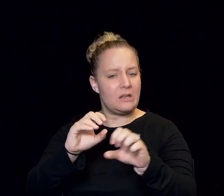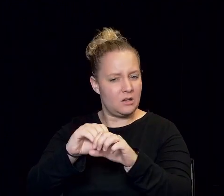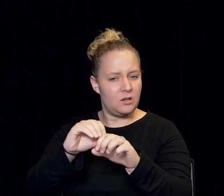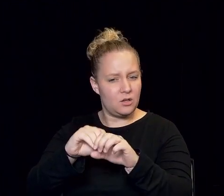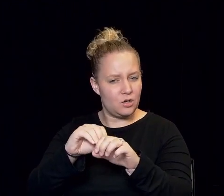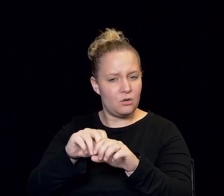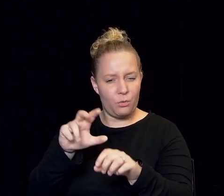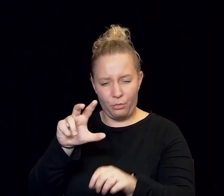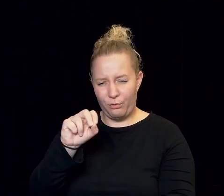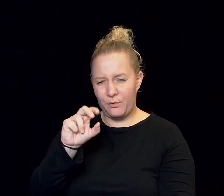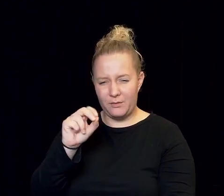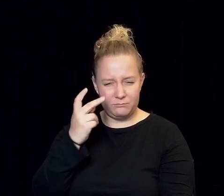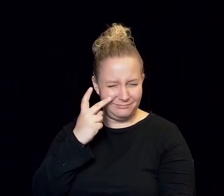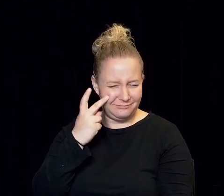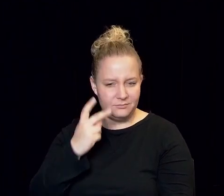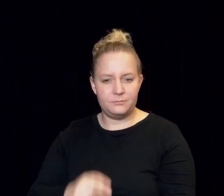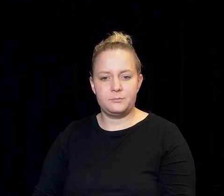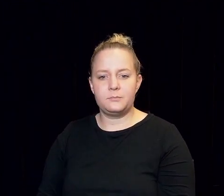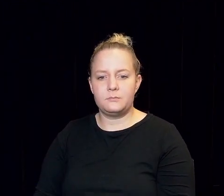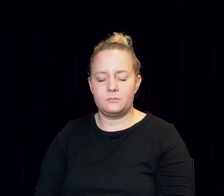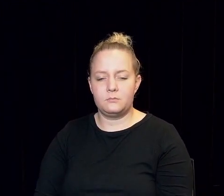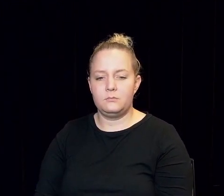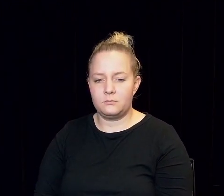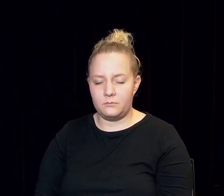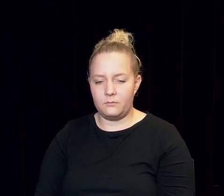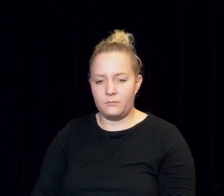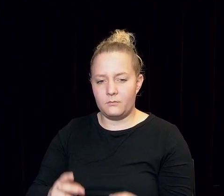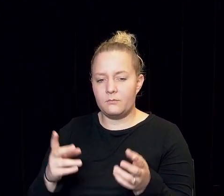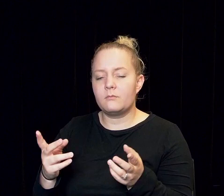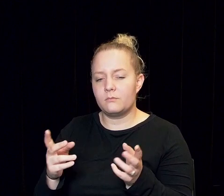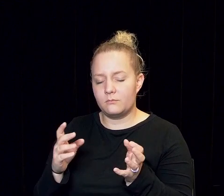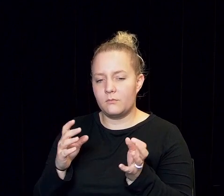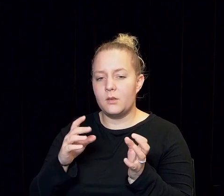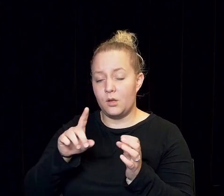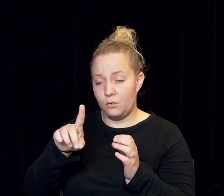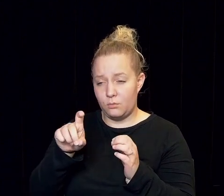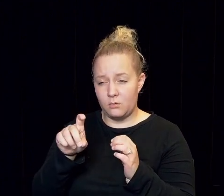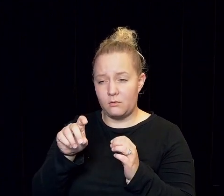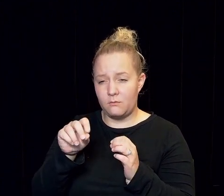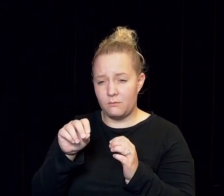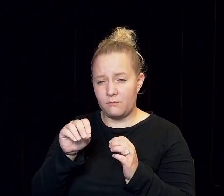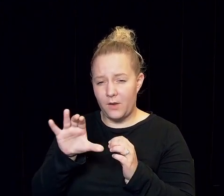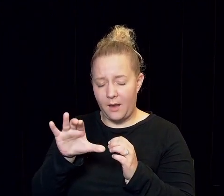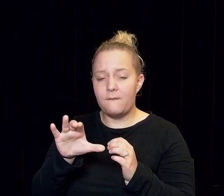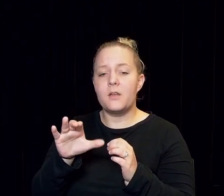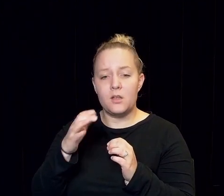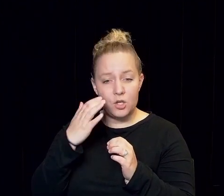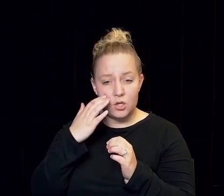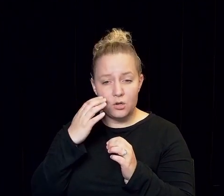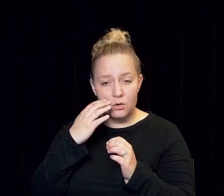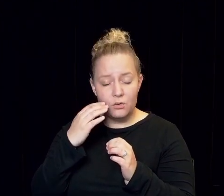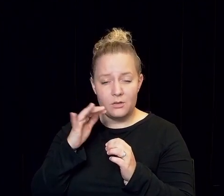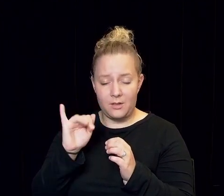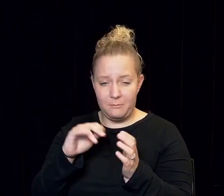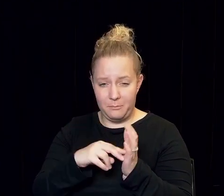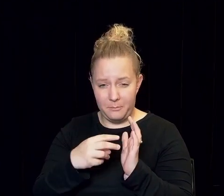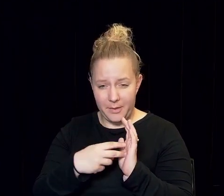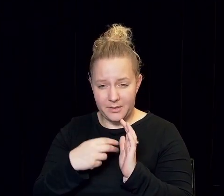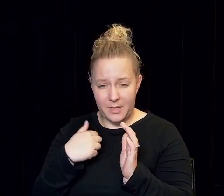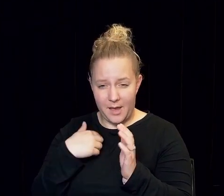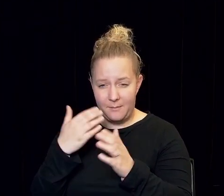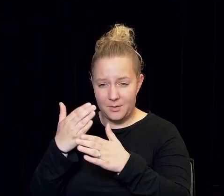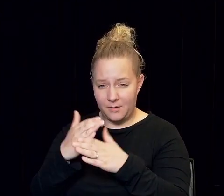then 70, and then 35 more. Yep, perfect, 105. So I know that that's essentially me dividing this one